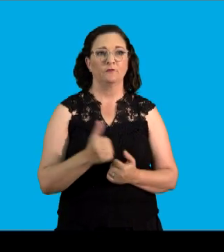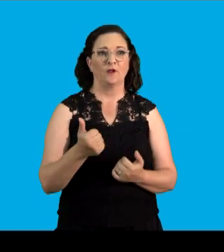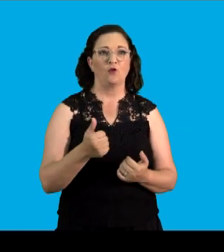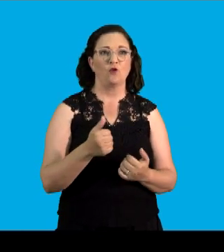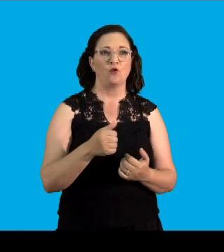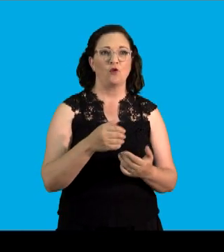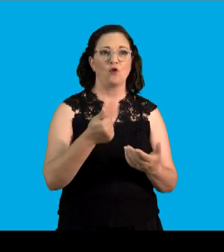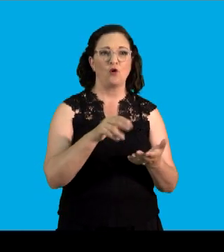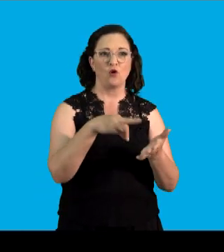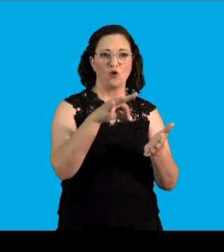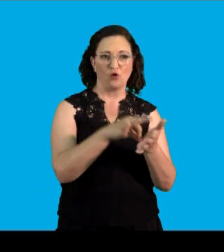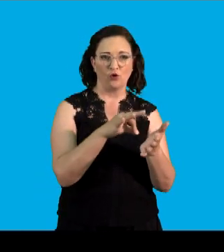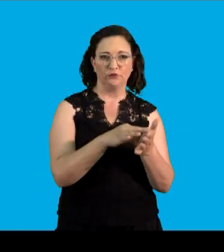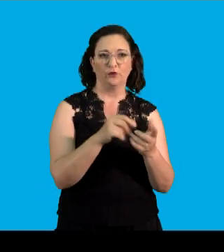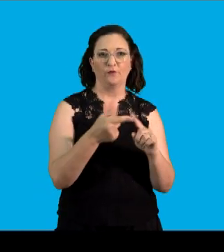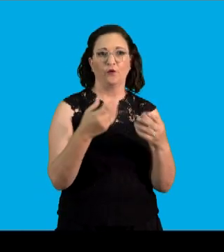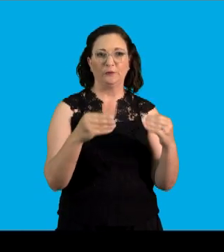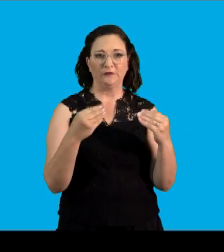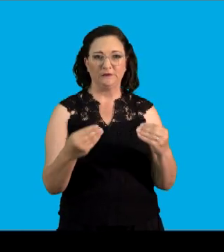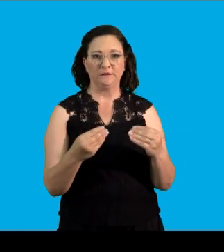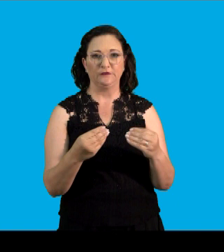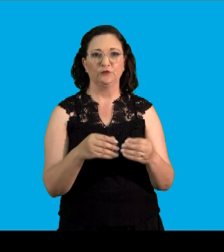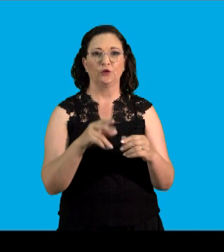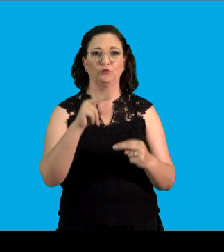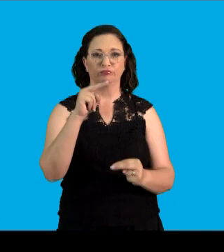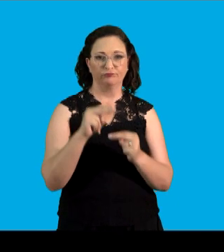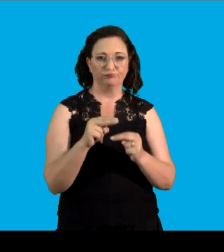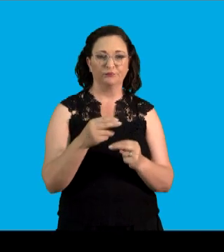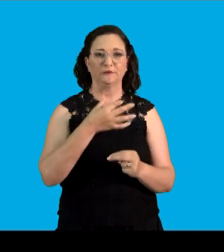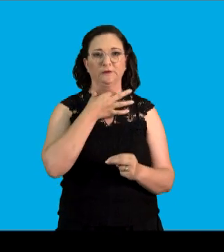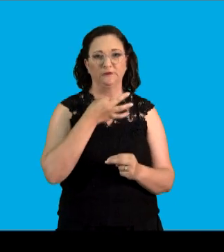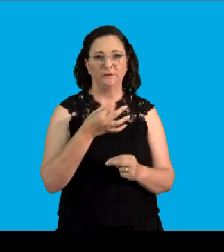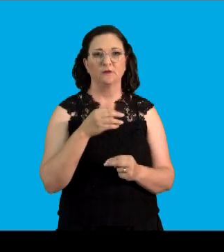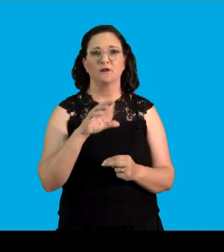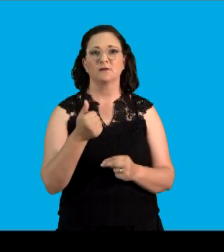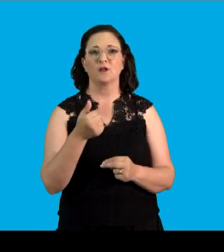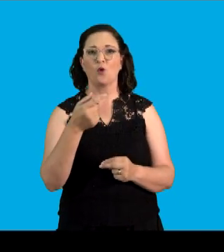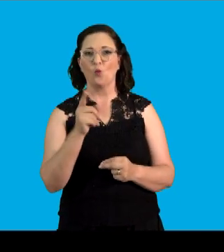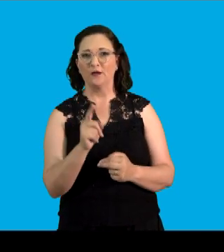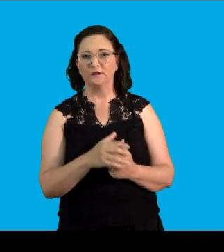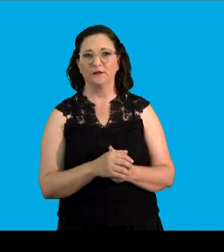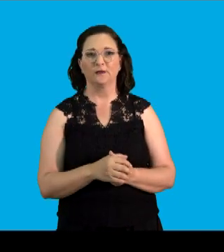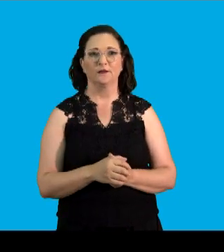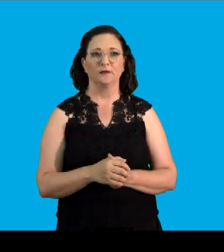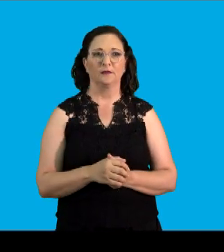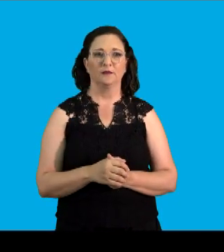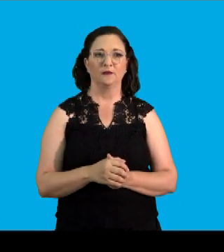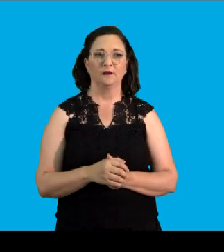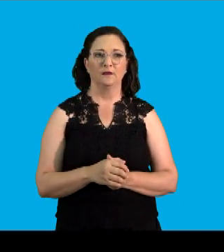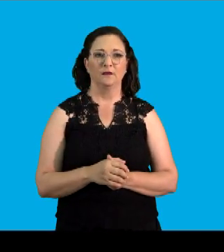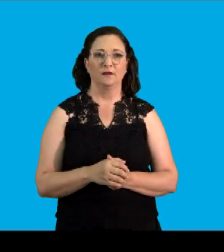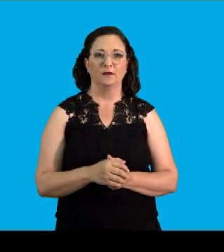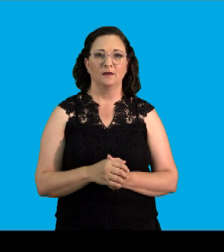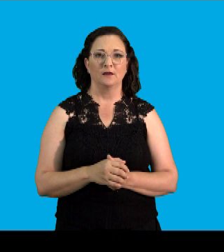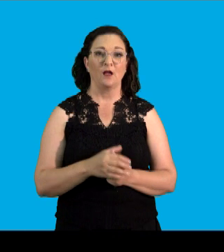by businesses to reduce the risks is known as a contract taken by businesses to reduce the